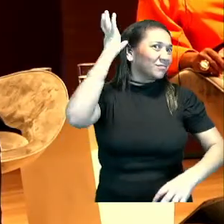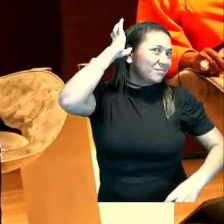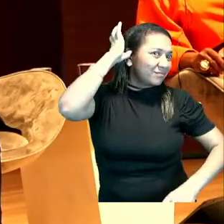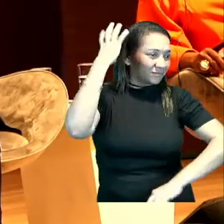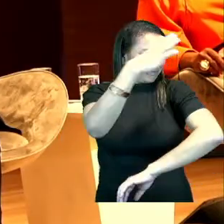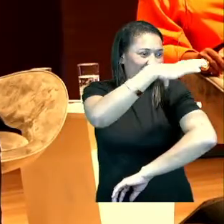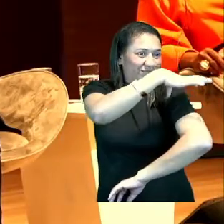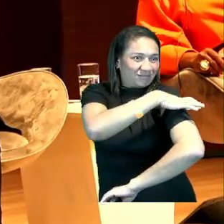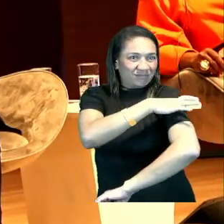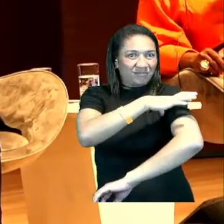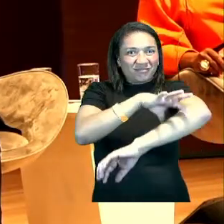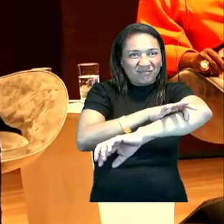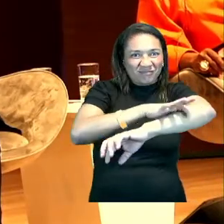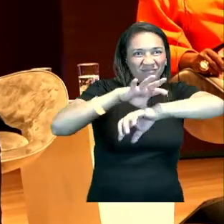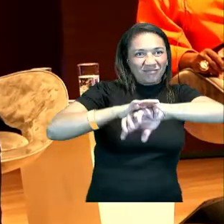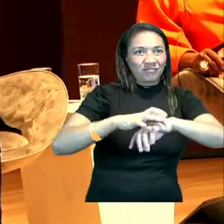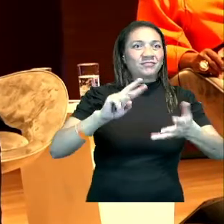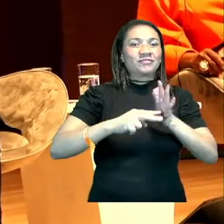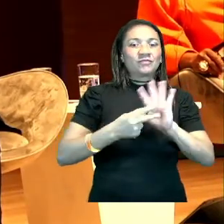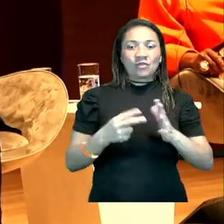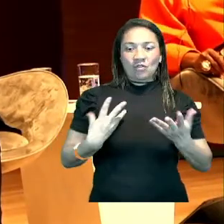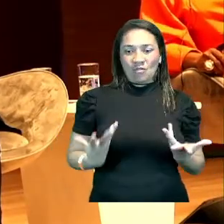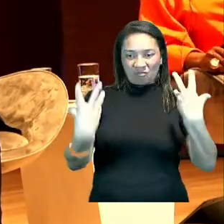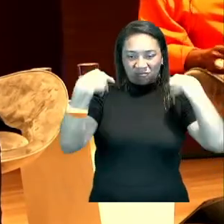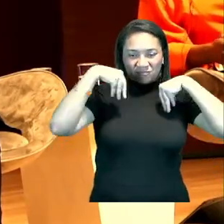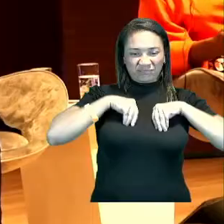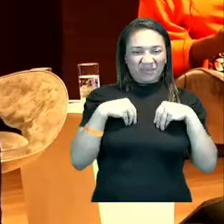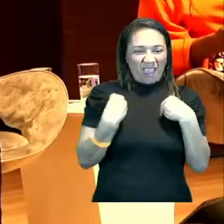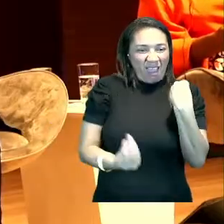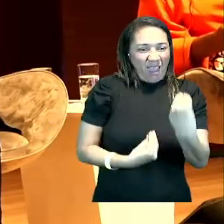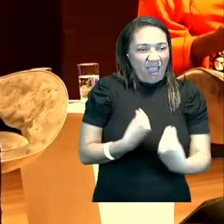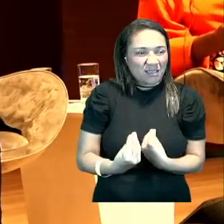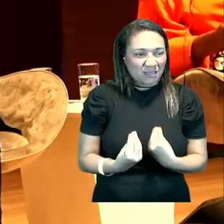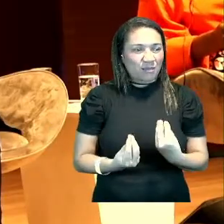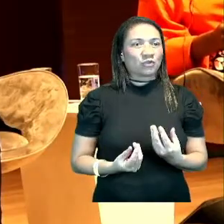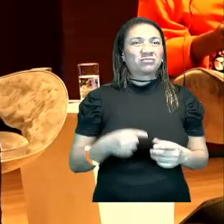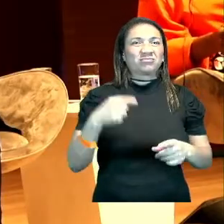and all these elements that really speak about who we are